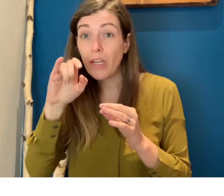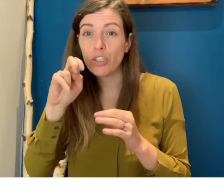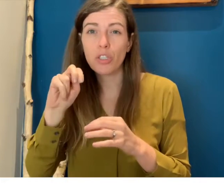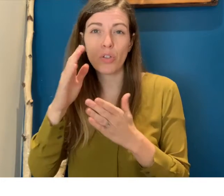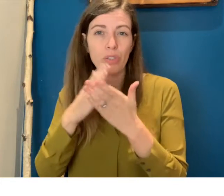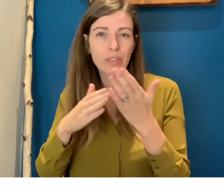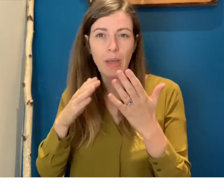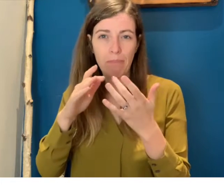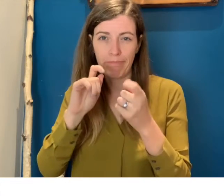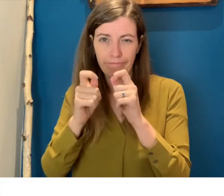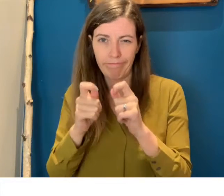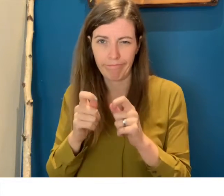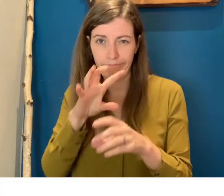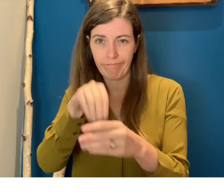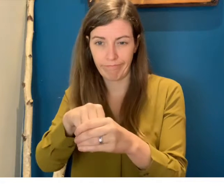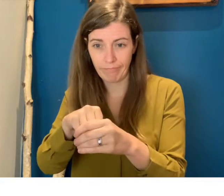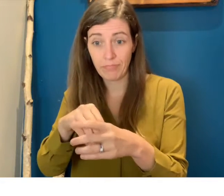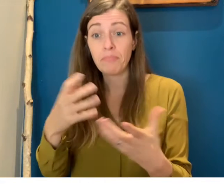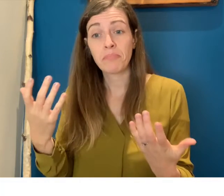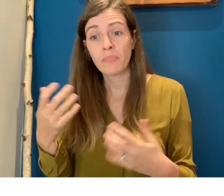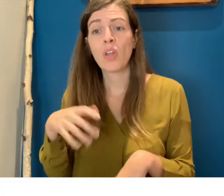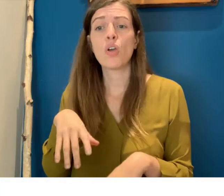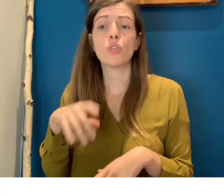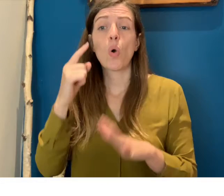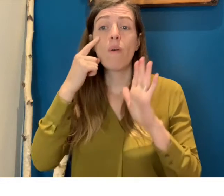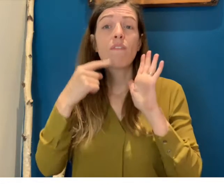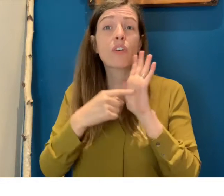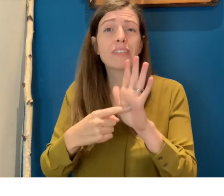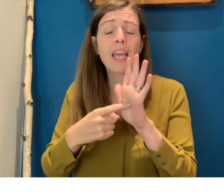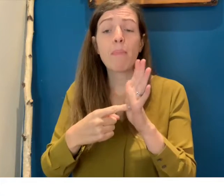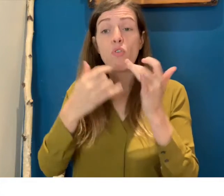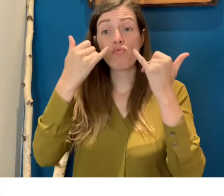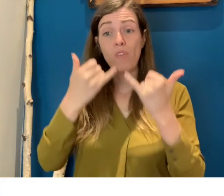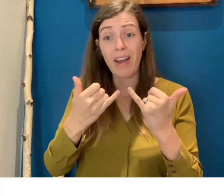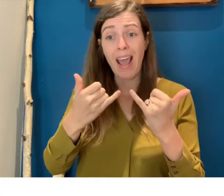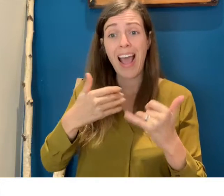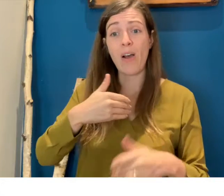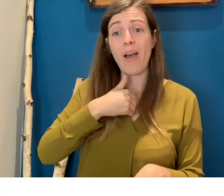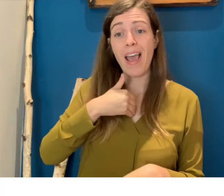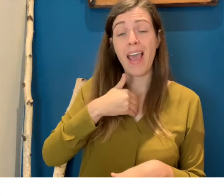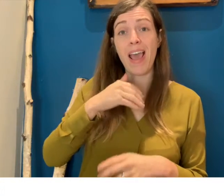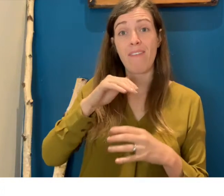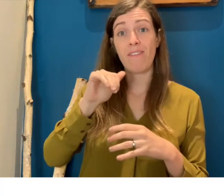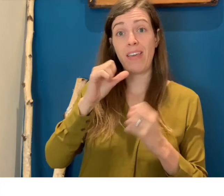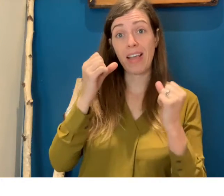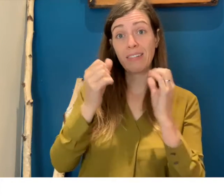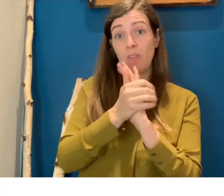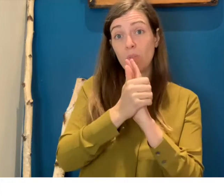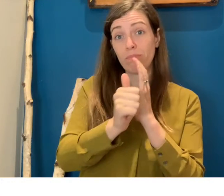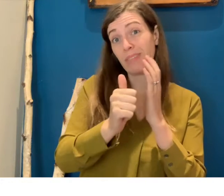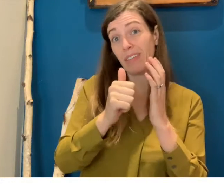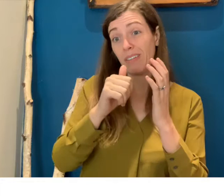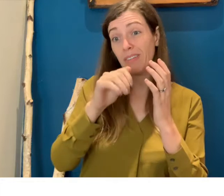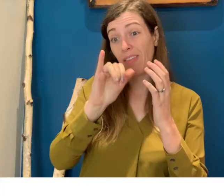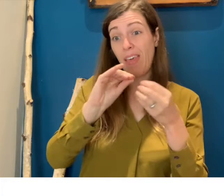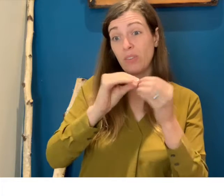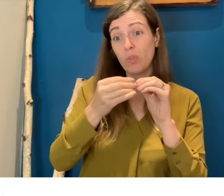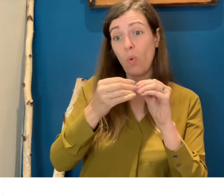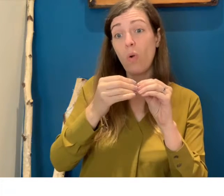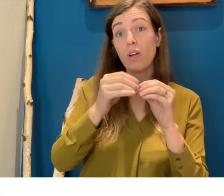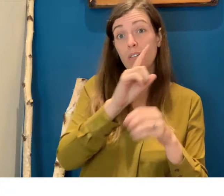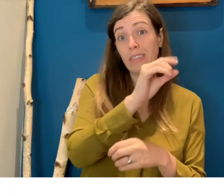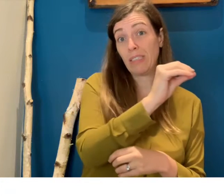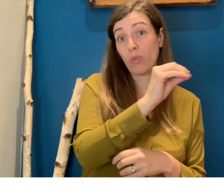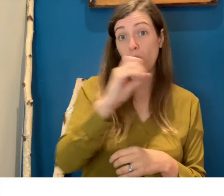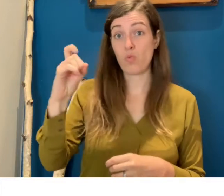column by doing some kind of calculation over the data frame. So right now we have